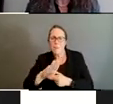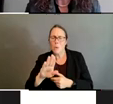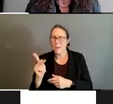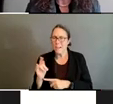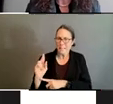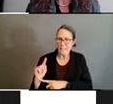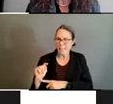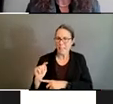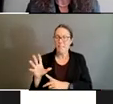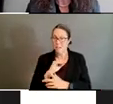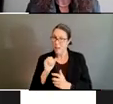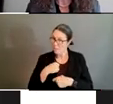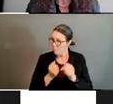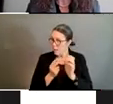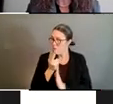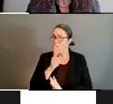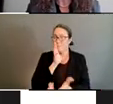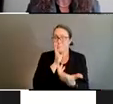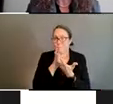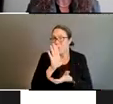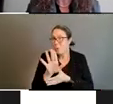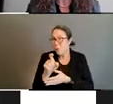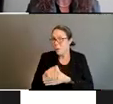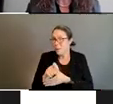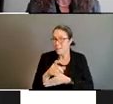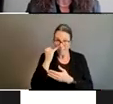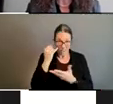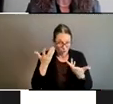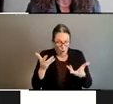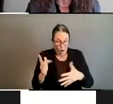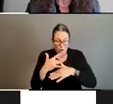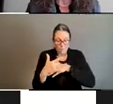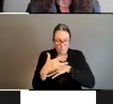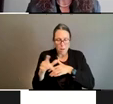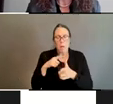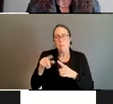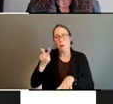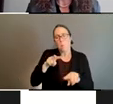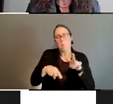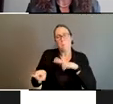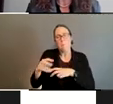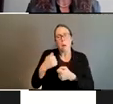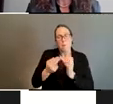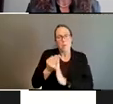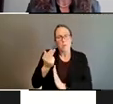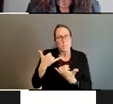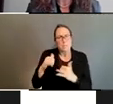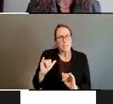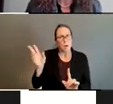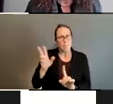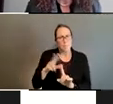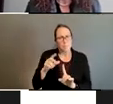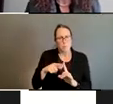tailoring it towards your own family needs. And if you have that kit already in place, reevaluating it to make sure it's still applicable